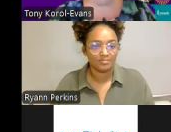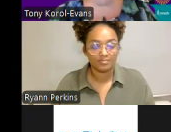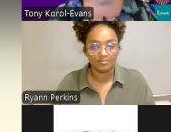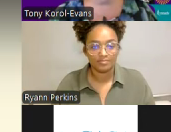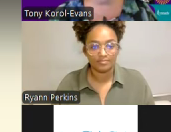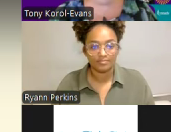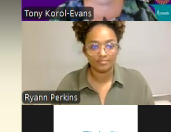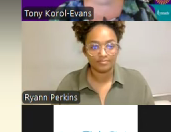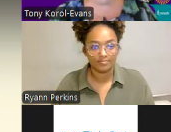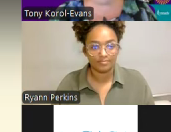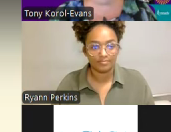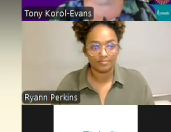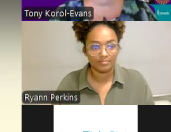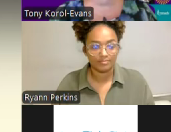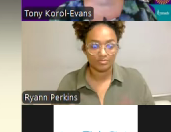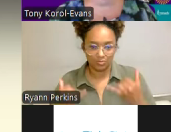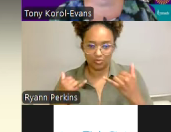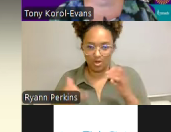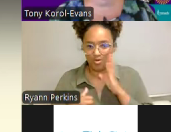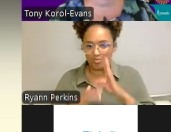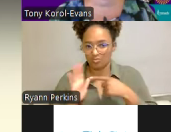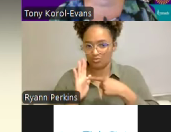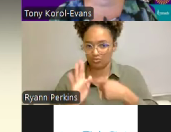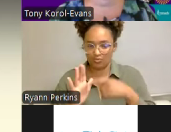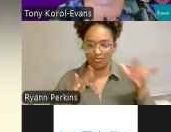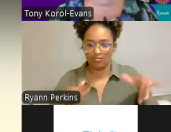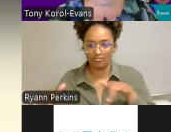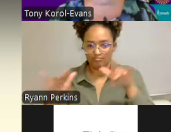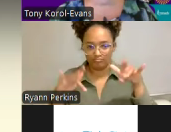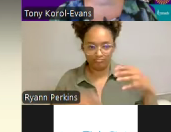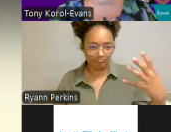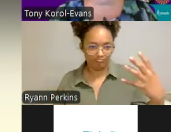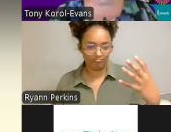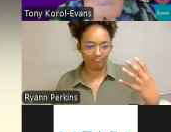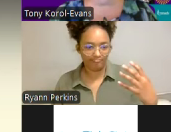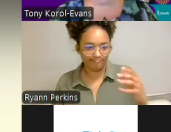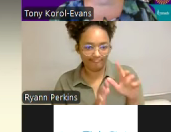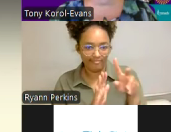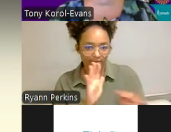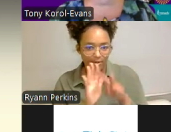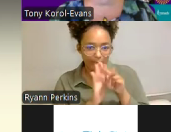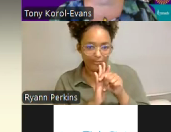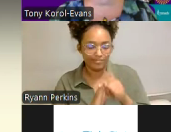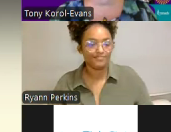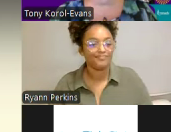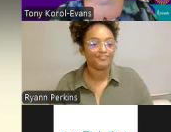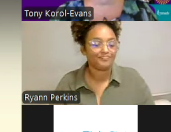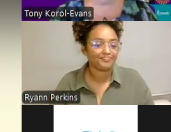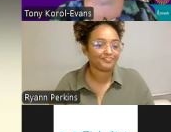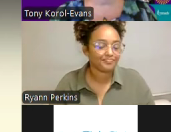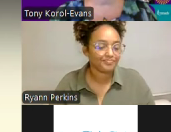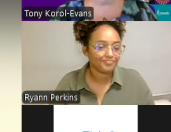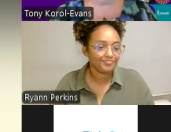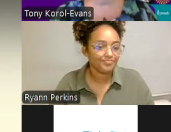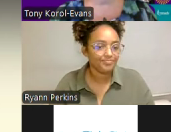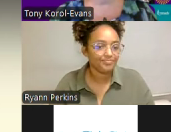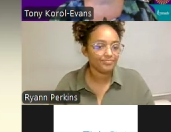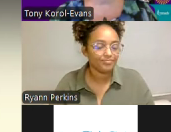So we're going to play this video. And I really like this video because even though it is geared